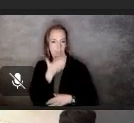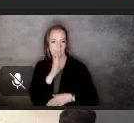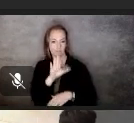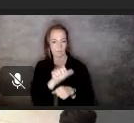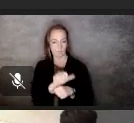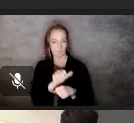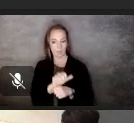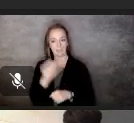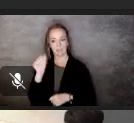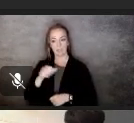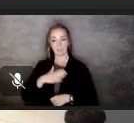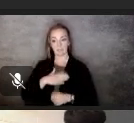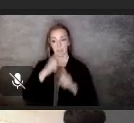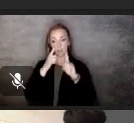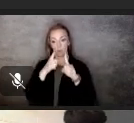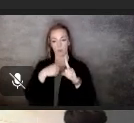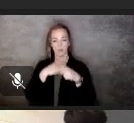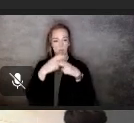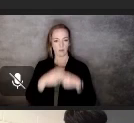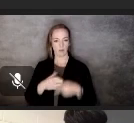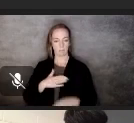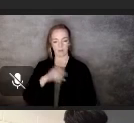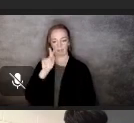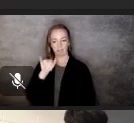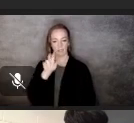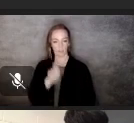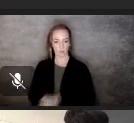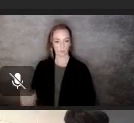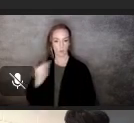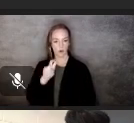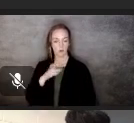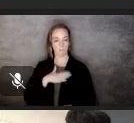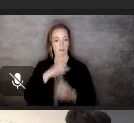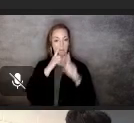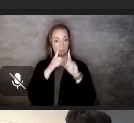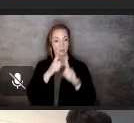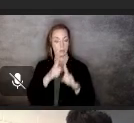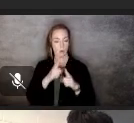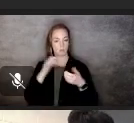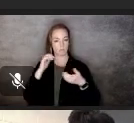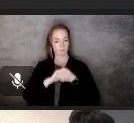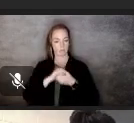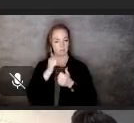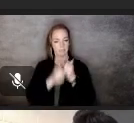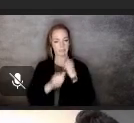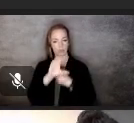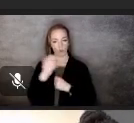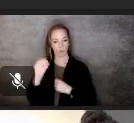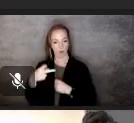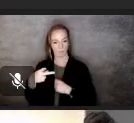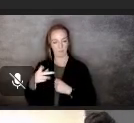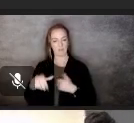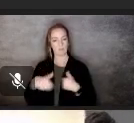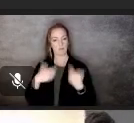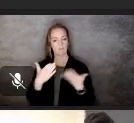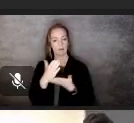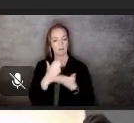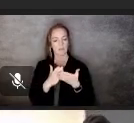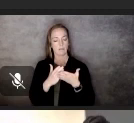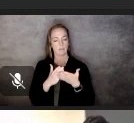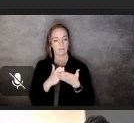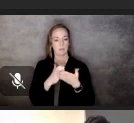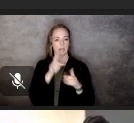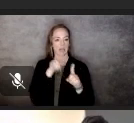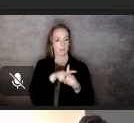Kentucky tour. My goal is to work with the co-ops to be able to provide some implementation, professional learning across